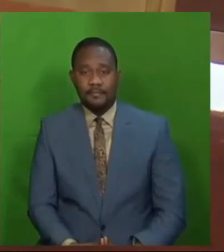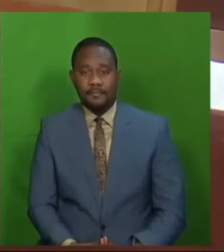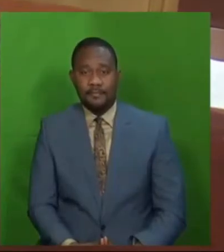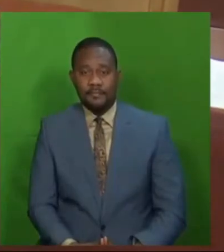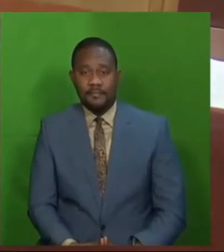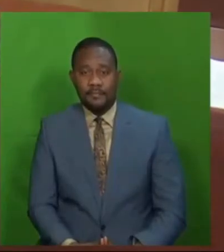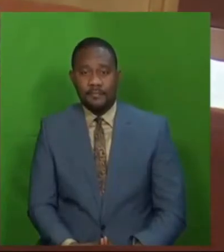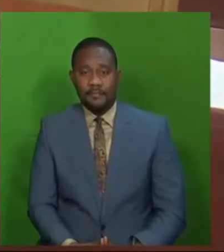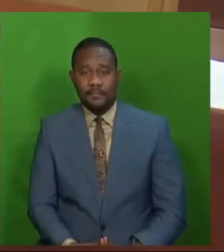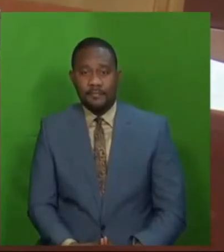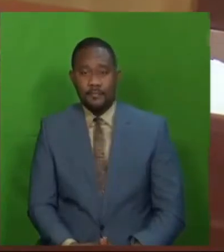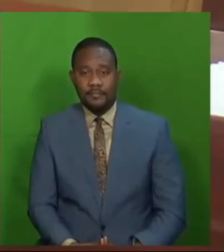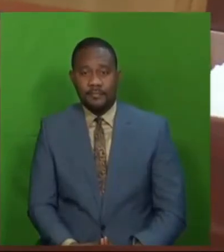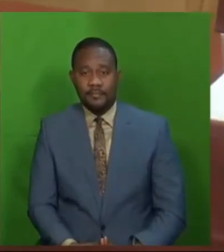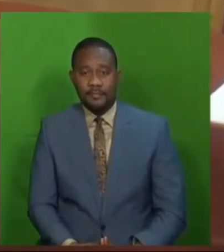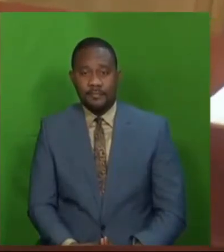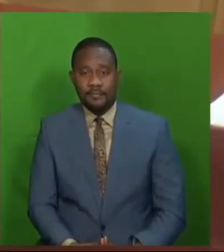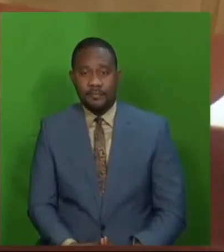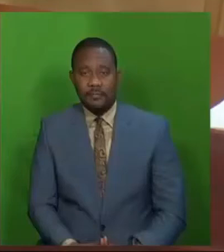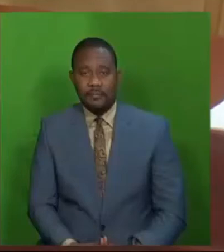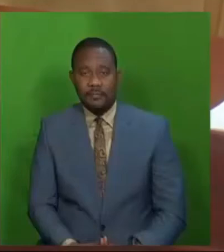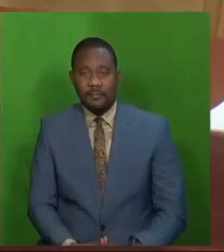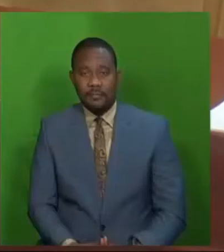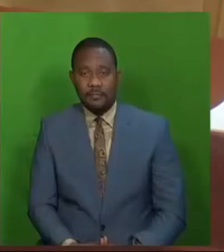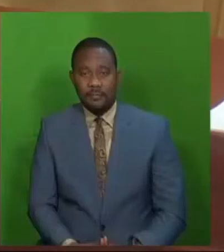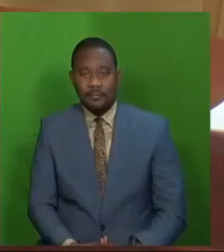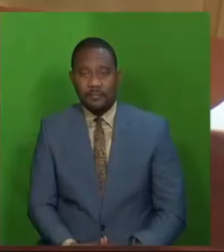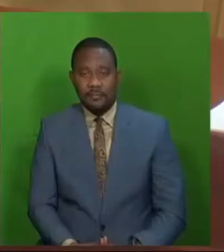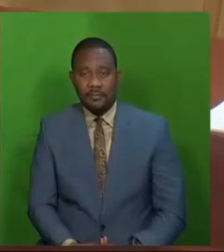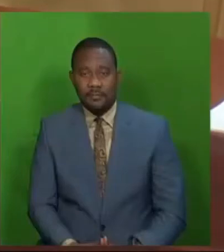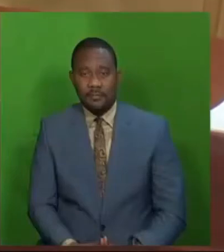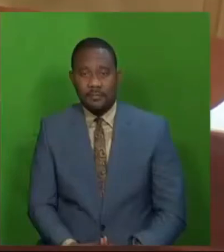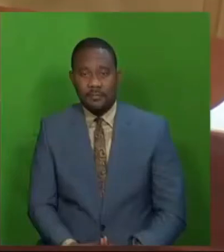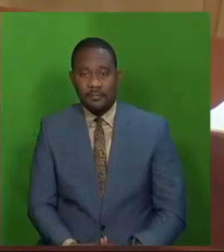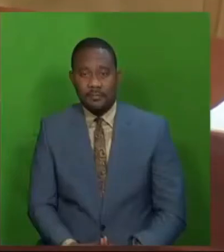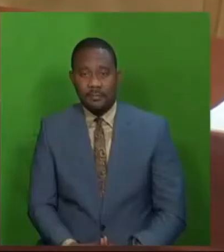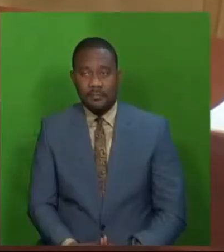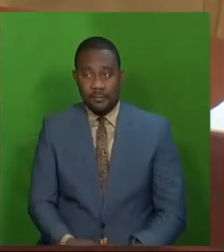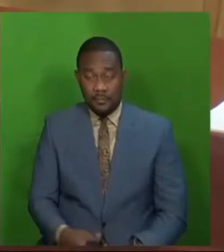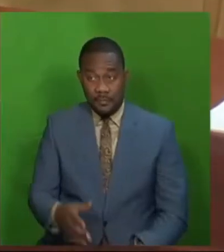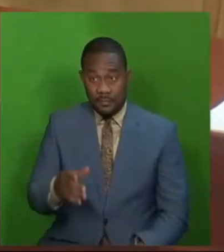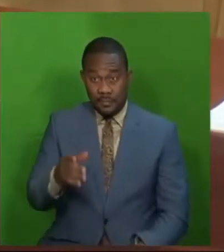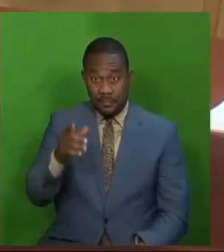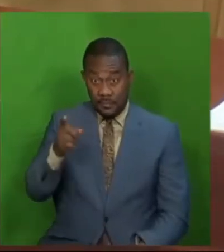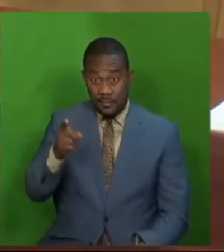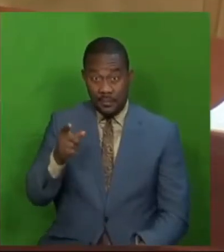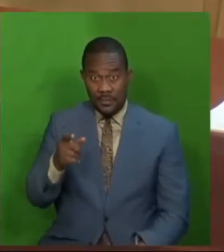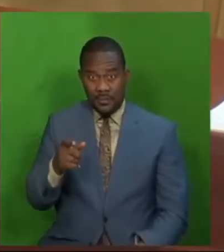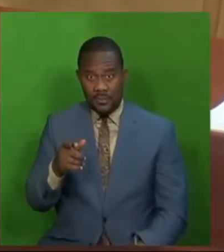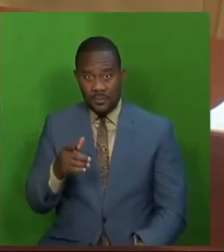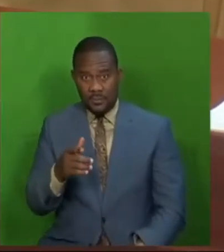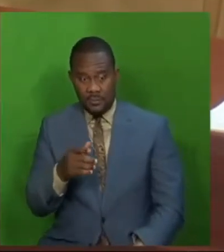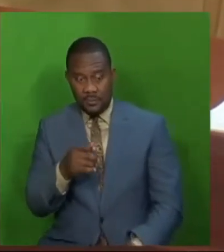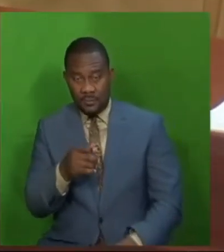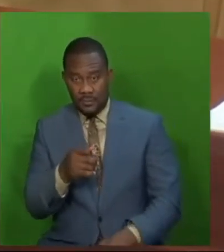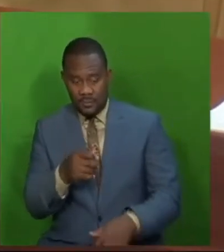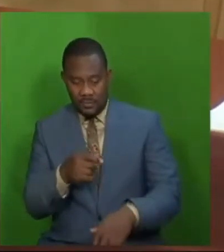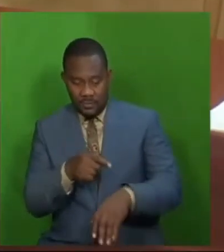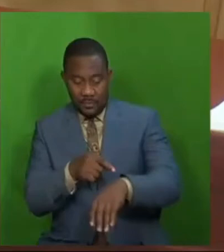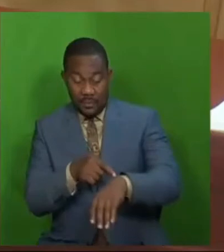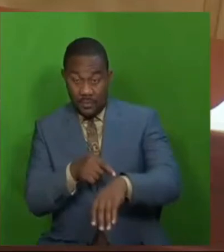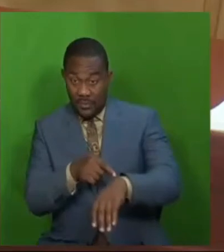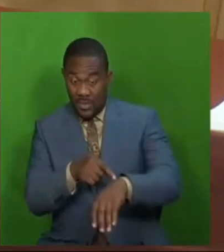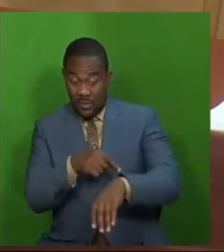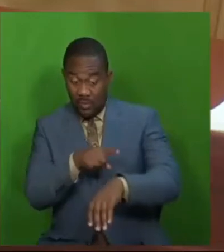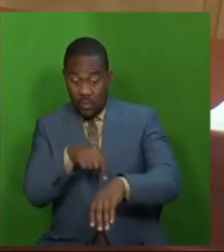you have stopped the time from running against my colleague. We gave him 25 minutes.